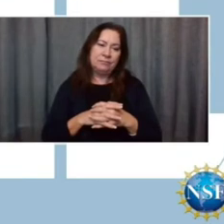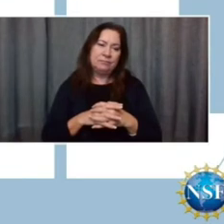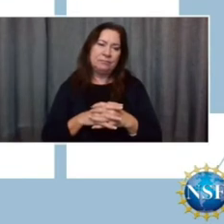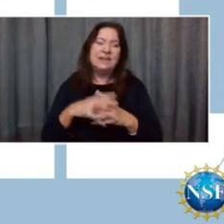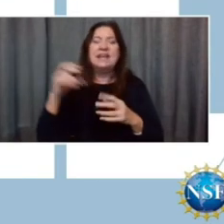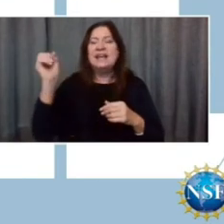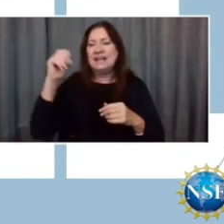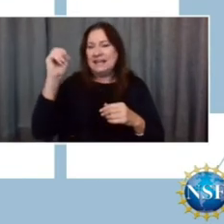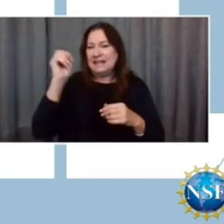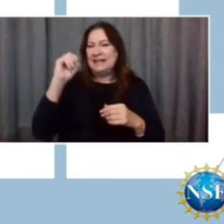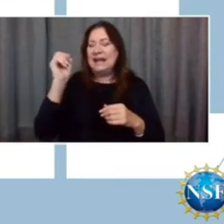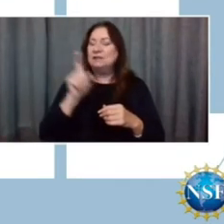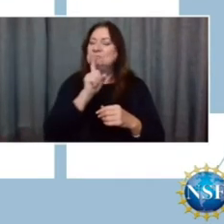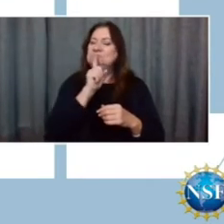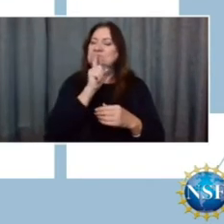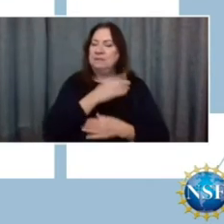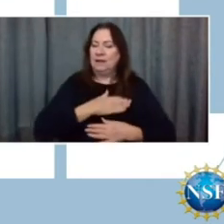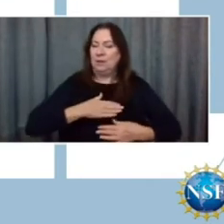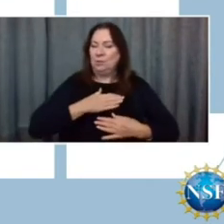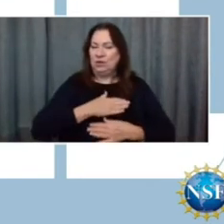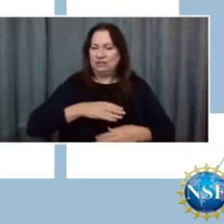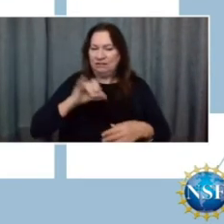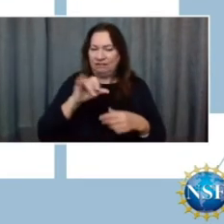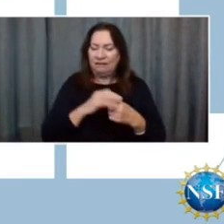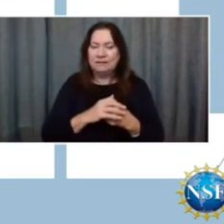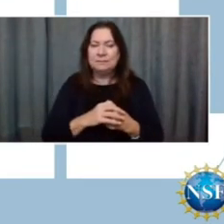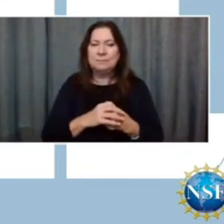Yeah, I so appreciate that. And I'm